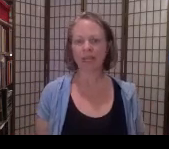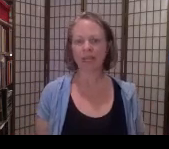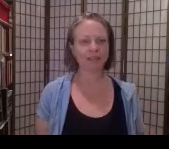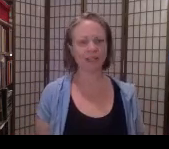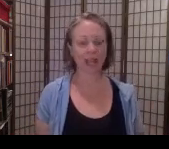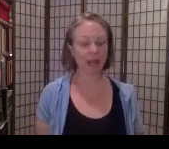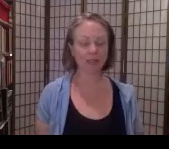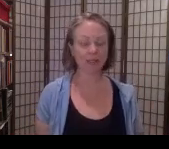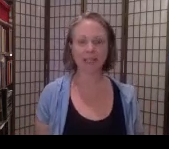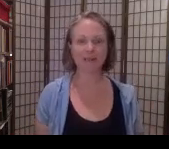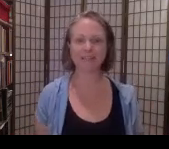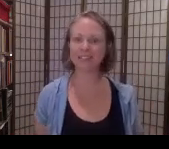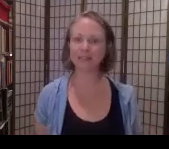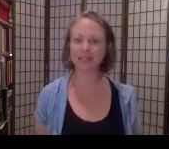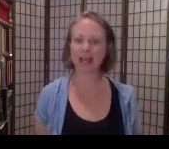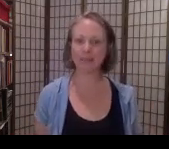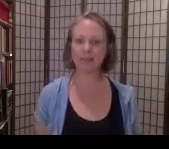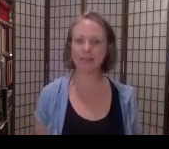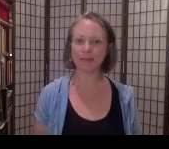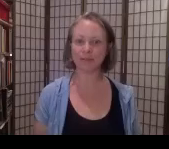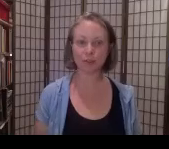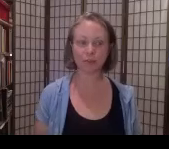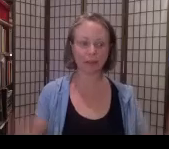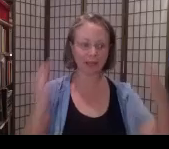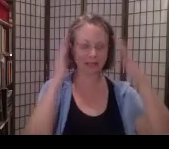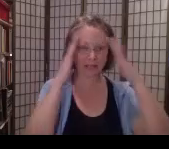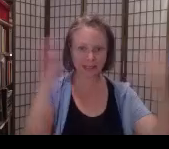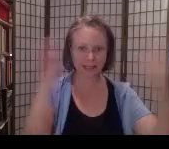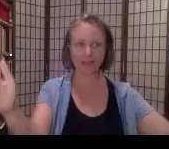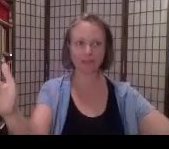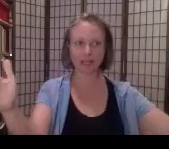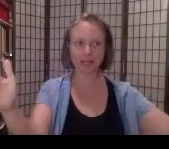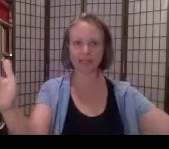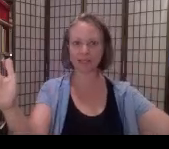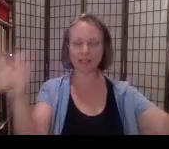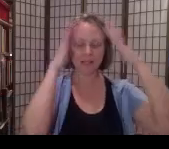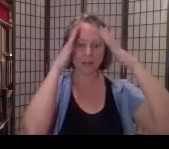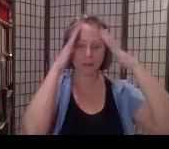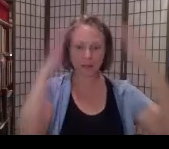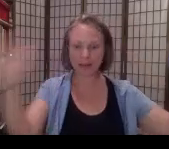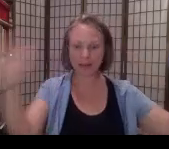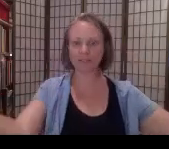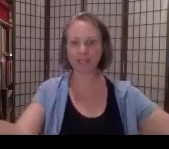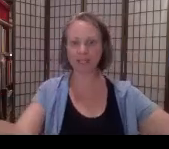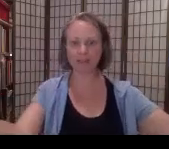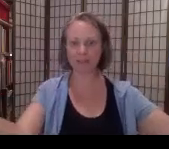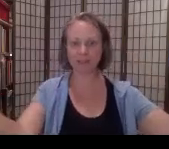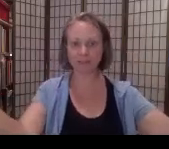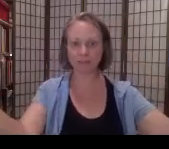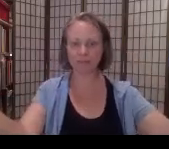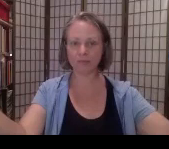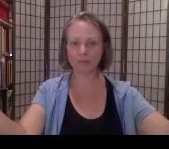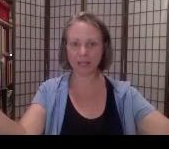Yeah, this cricket is like, I really can't predict what's going to happen in the future, but I see there's like this possibility of